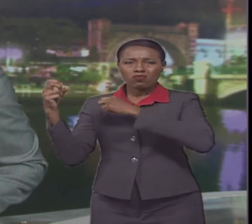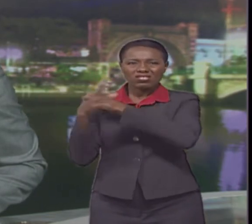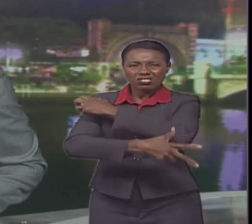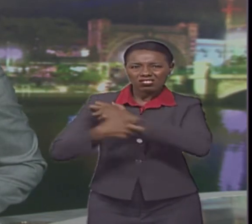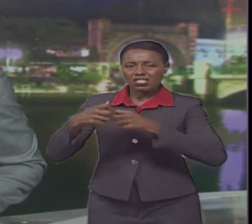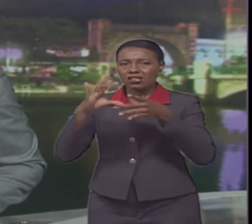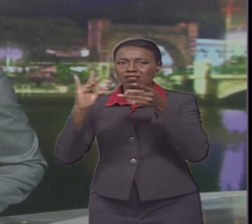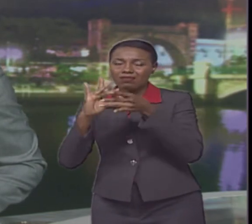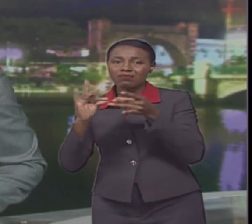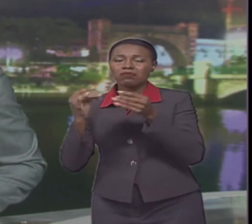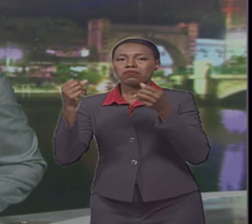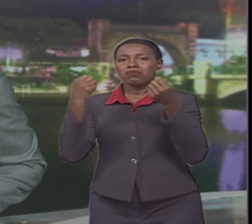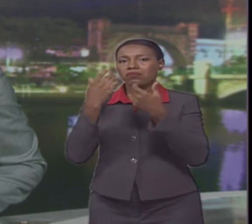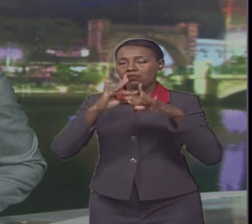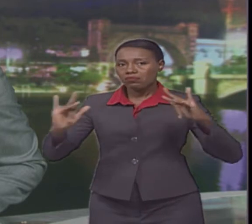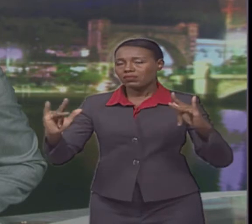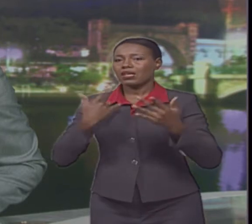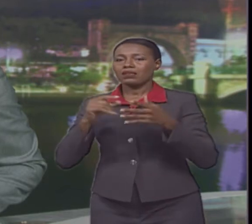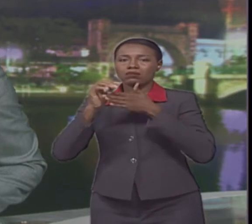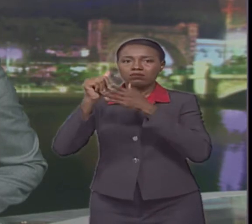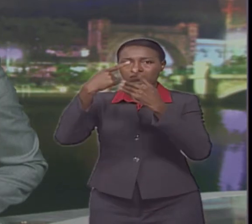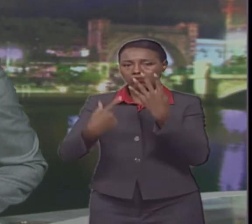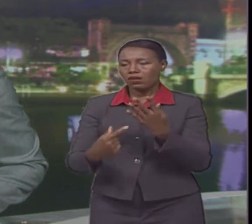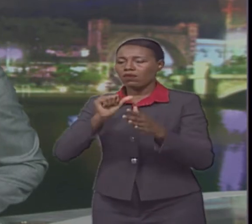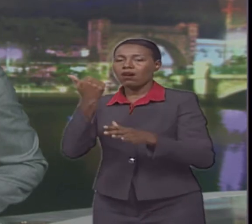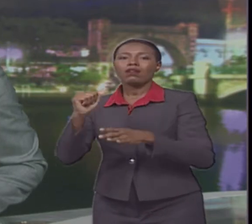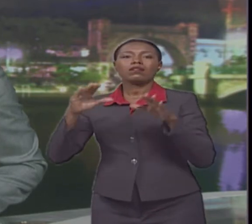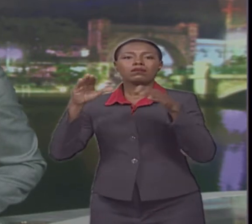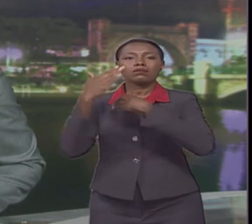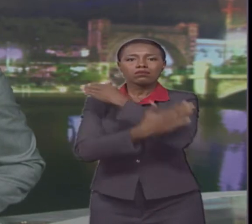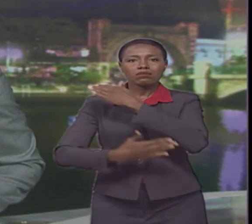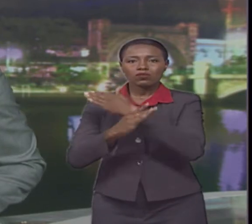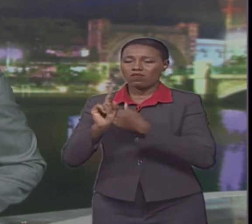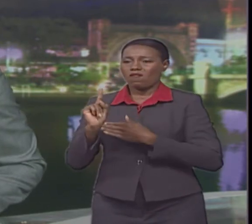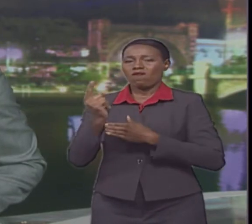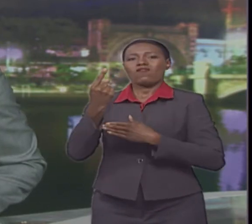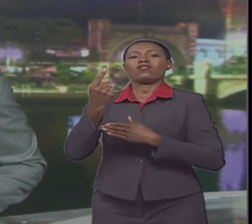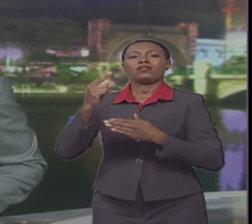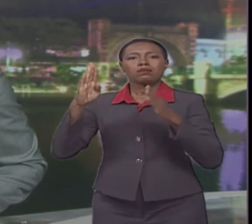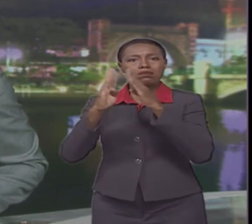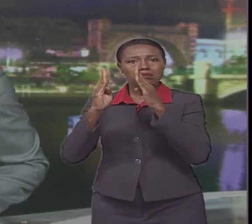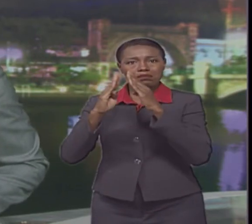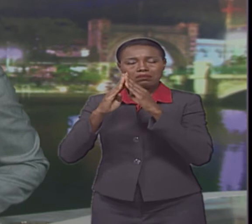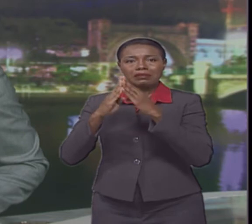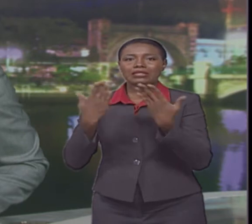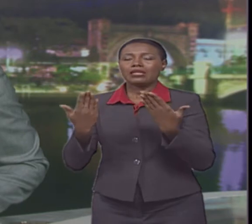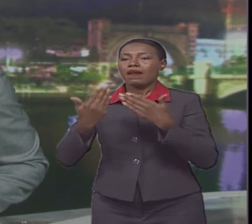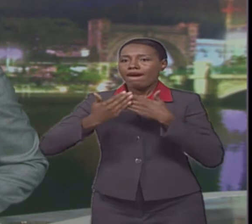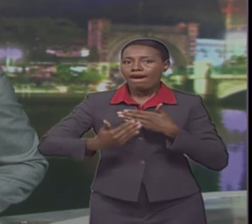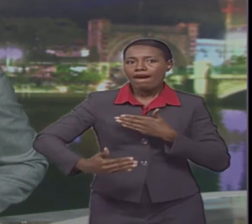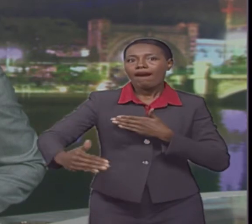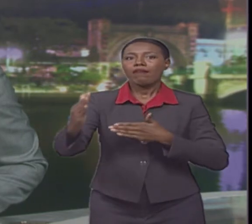Commonwealth guidelines on election observation in member countries. This will be the first Commonwealth Heads of Government meeting held following the